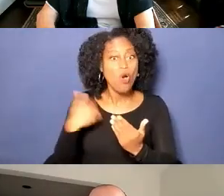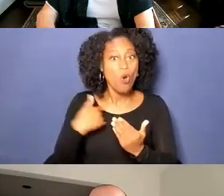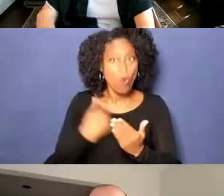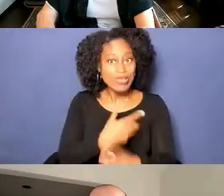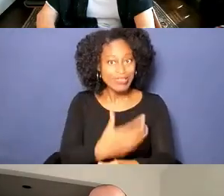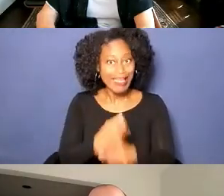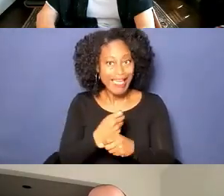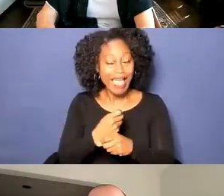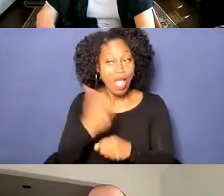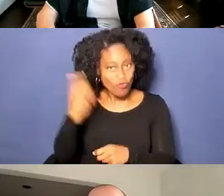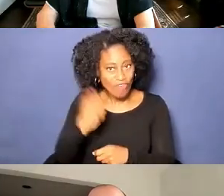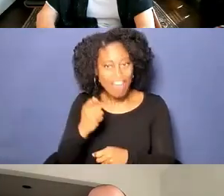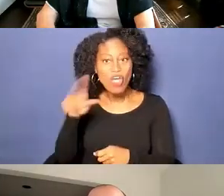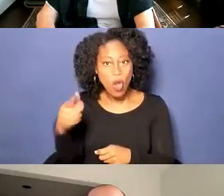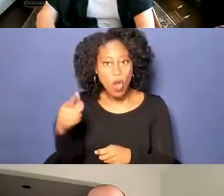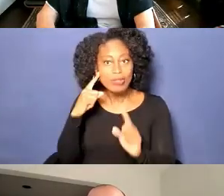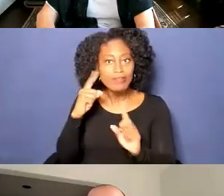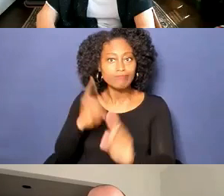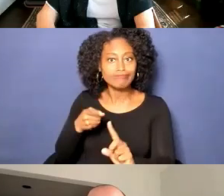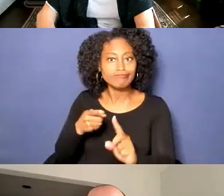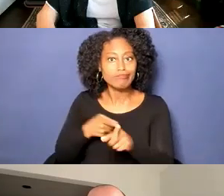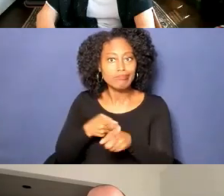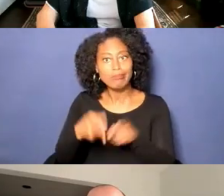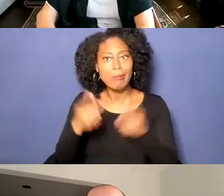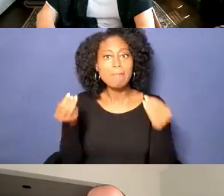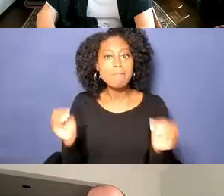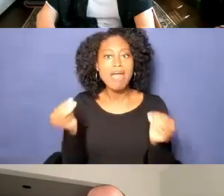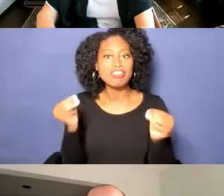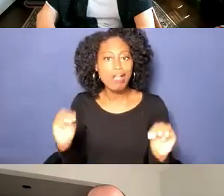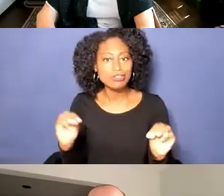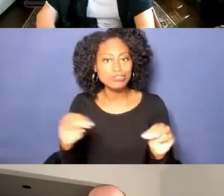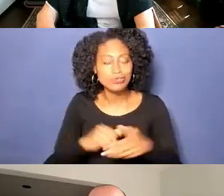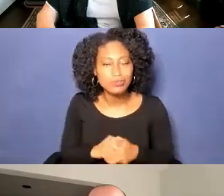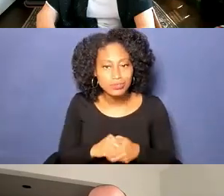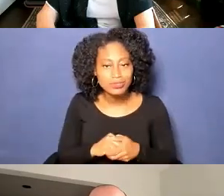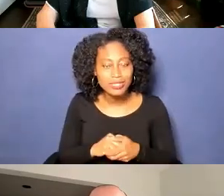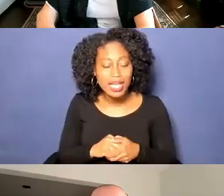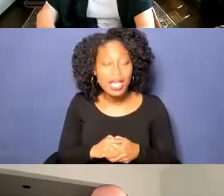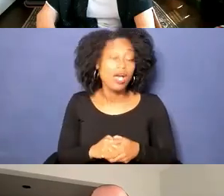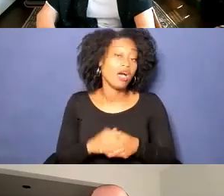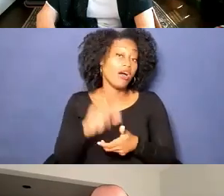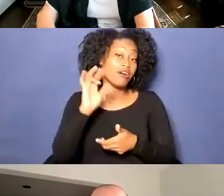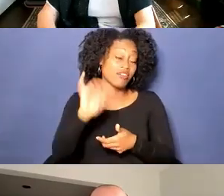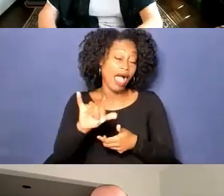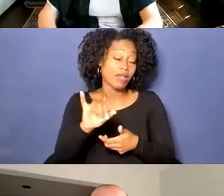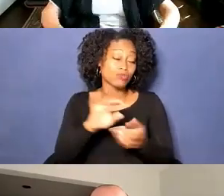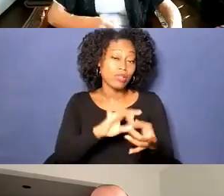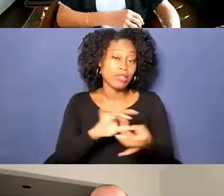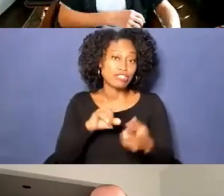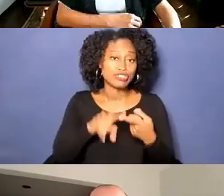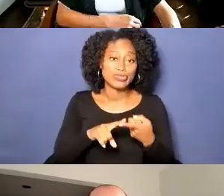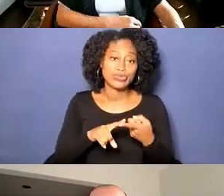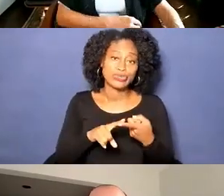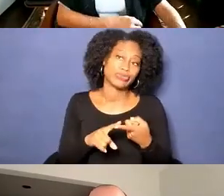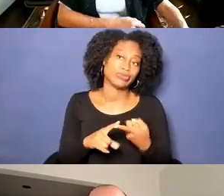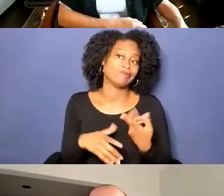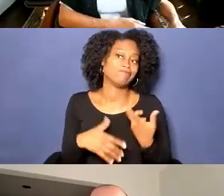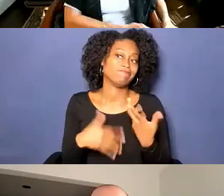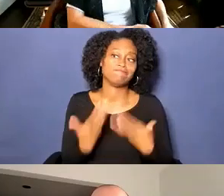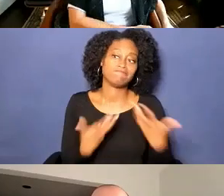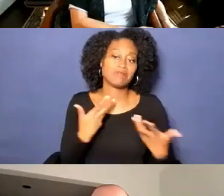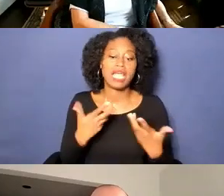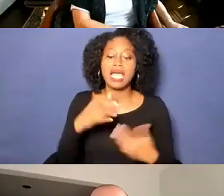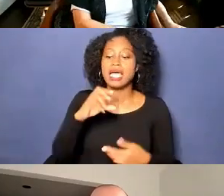that are methodological. So these are ones that deal with anything from looking at